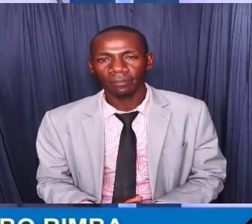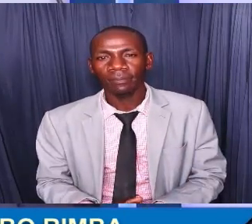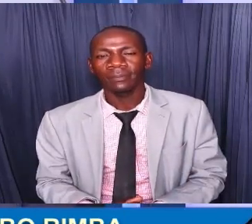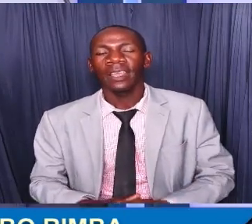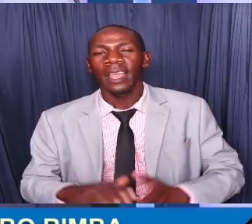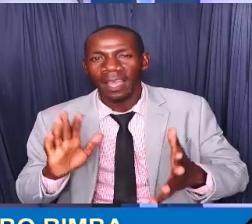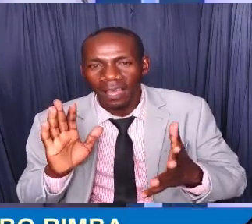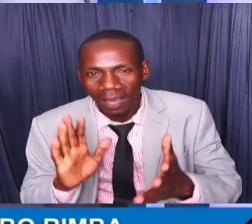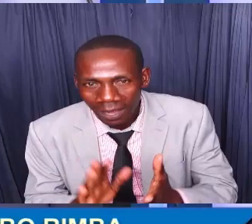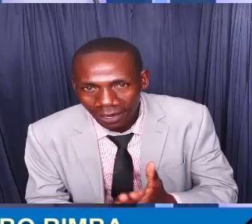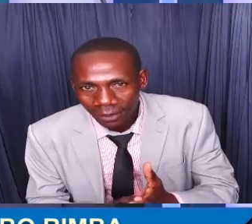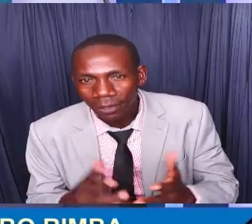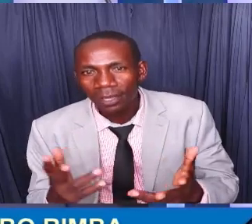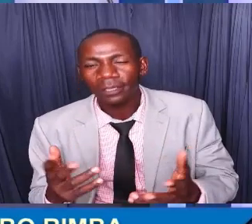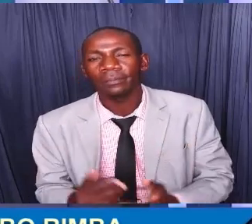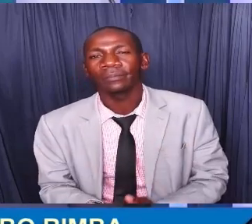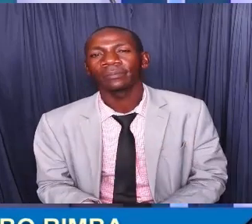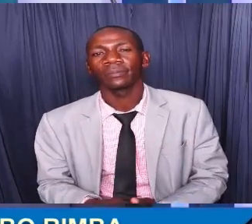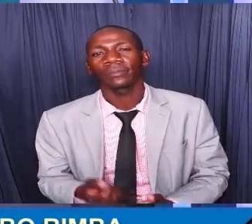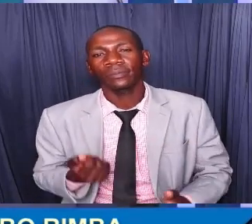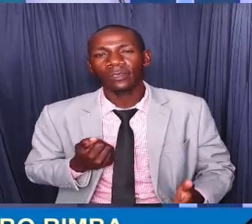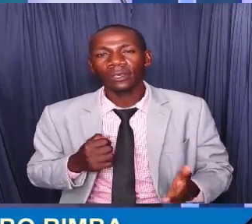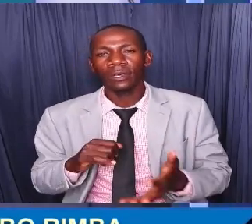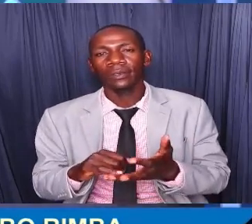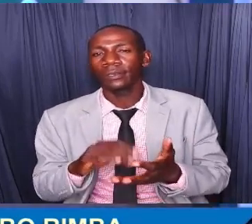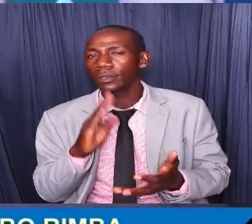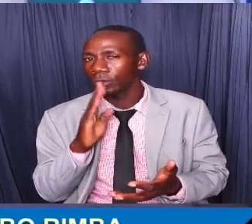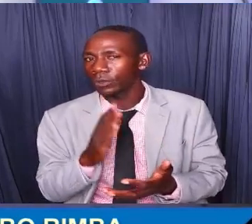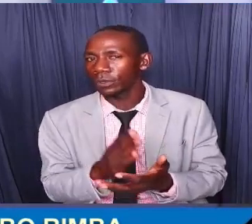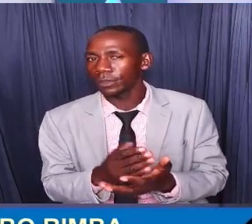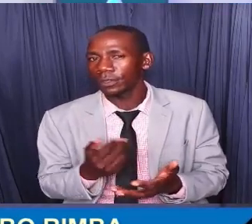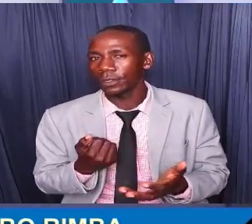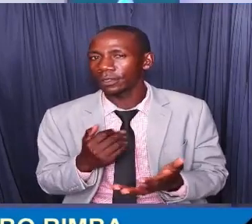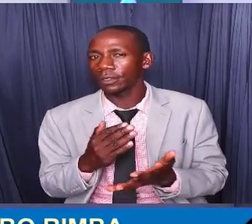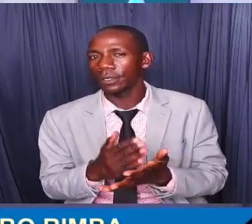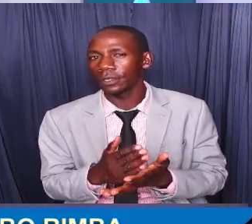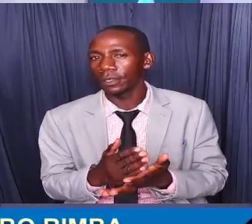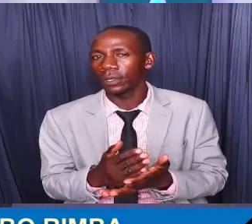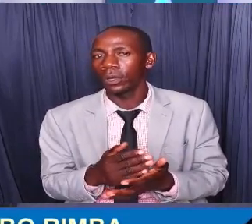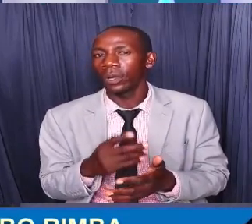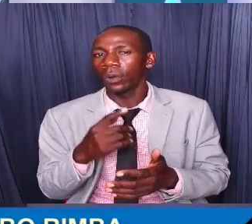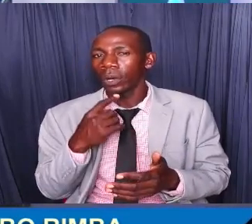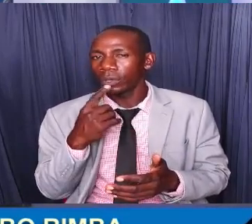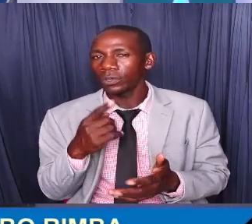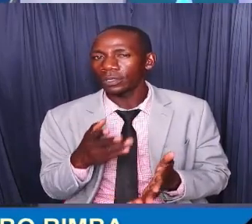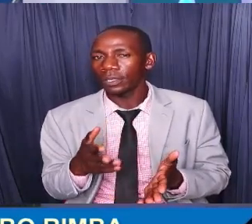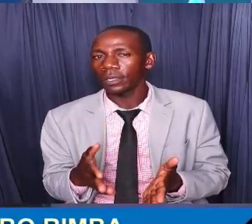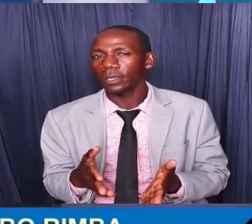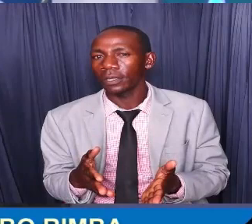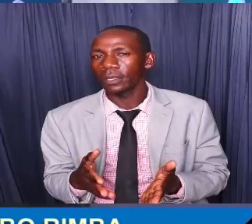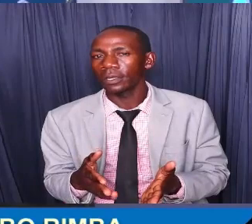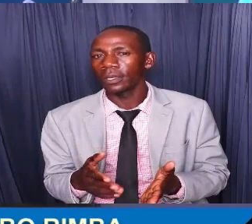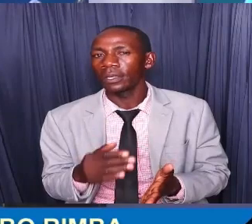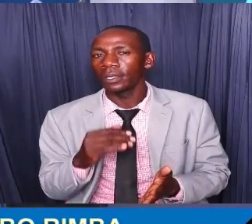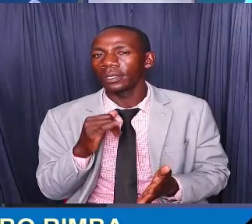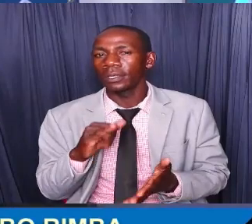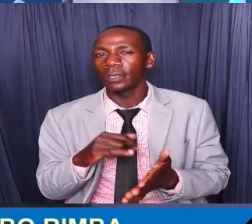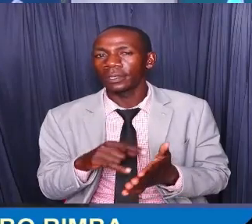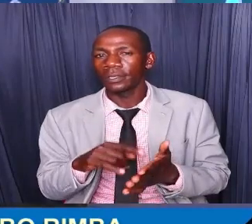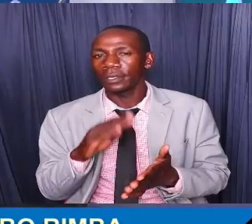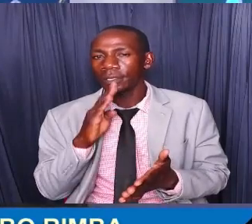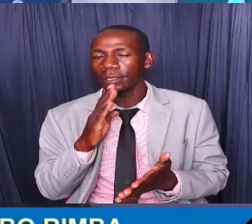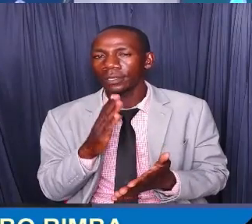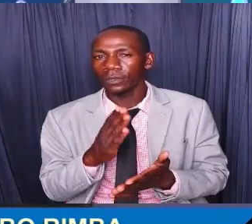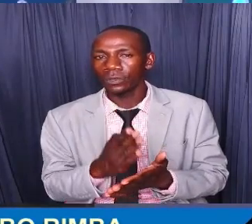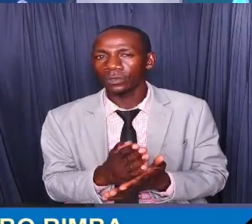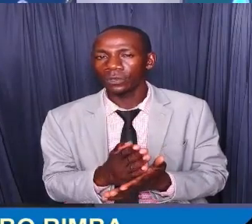Hallelujah. Hallelujah. Hallelujah. Dada hakika. Truly my sister. Kusema ulikosema hapa. Whatever you've said here. Hii ndio kabisa kweli.